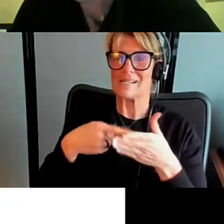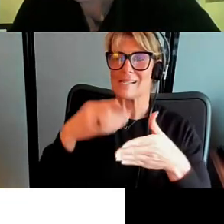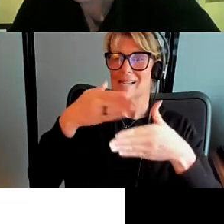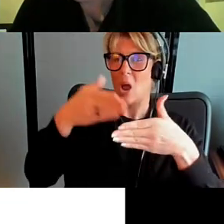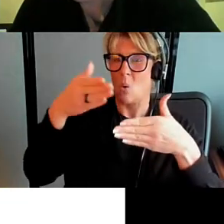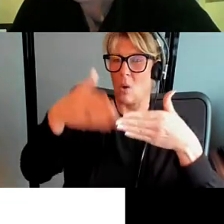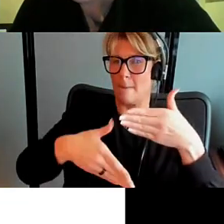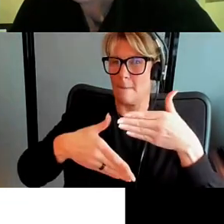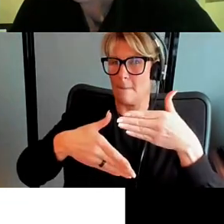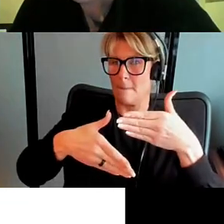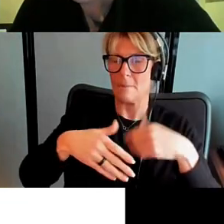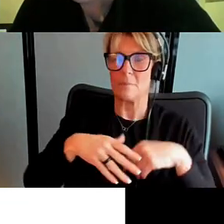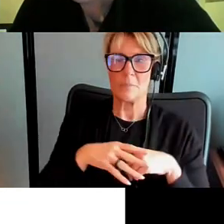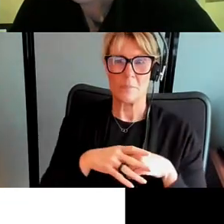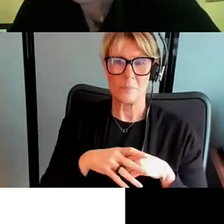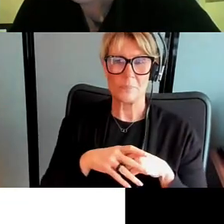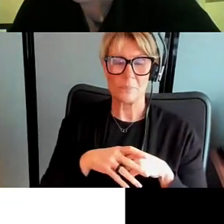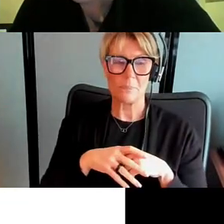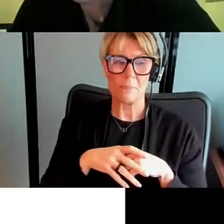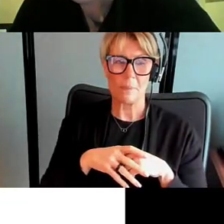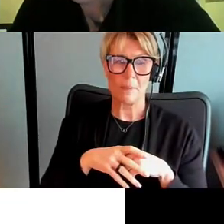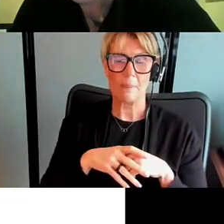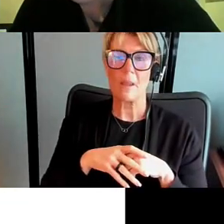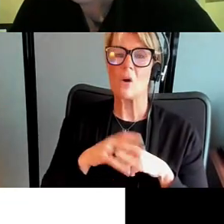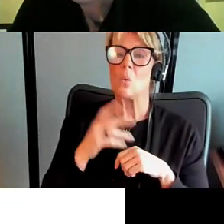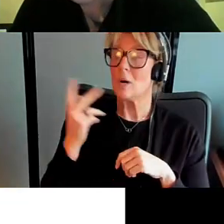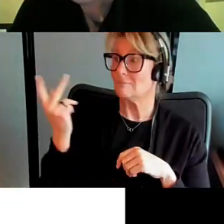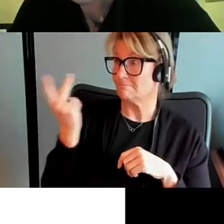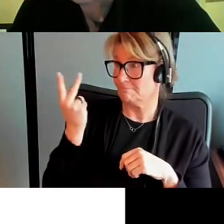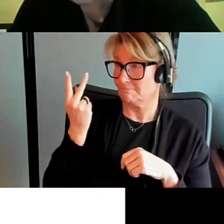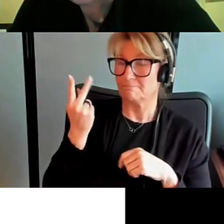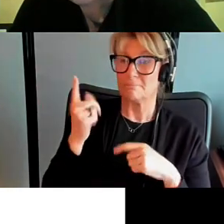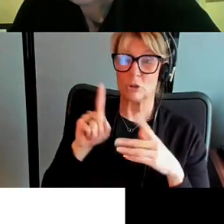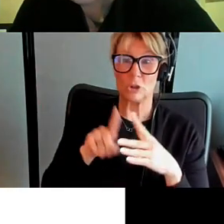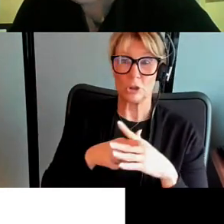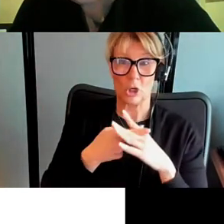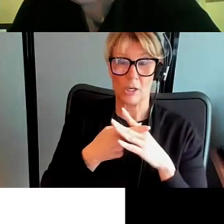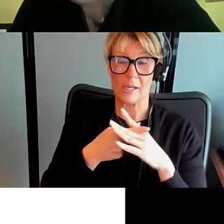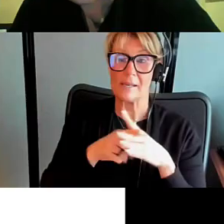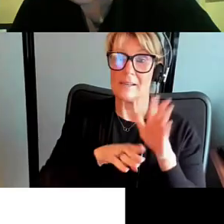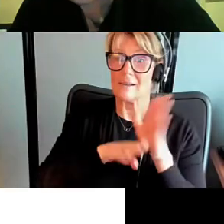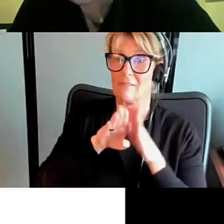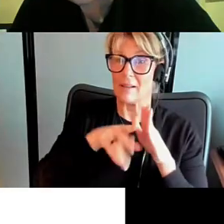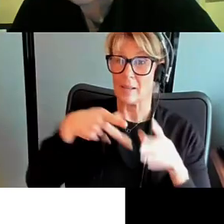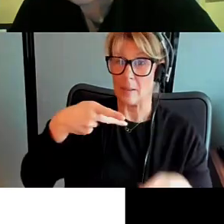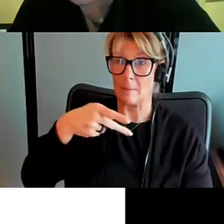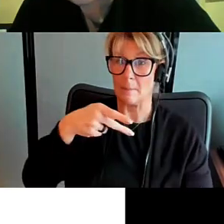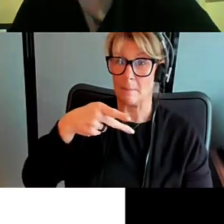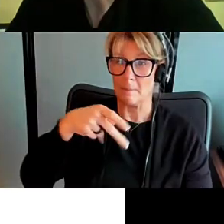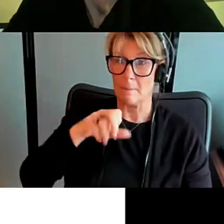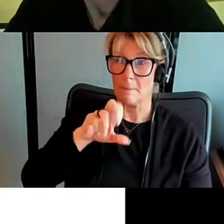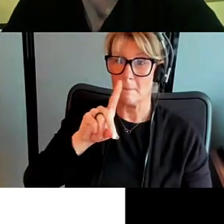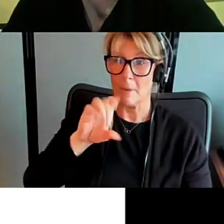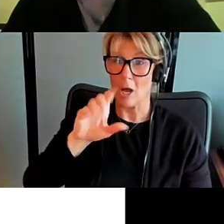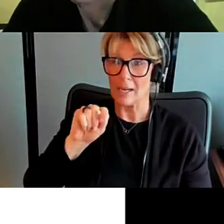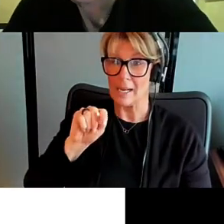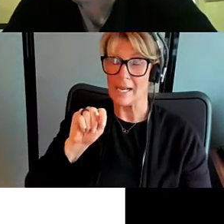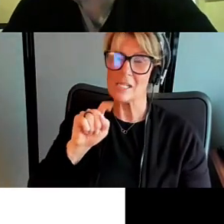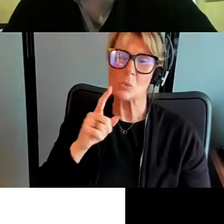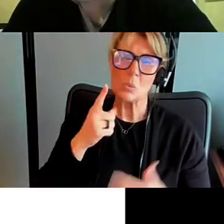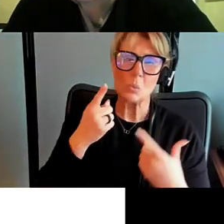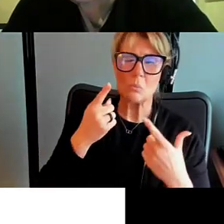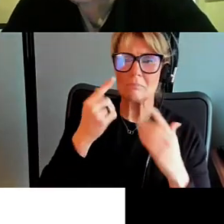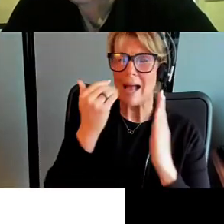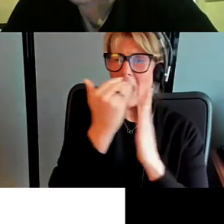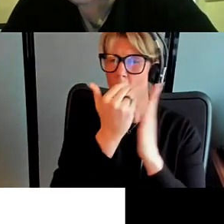actually. The reason is that when me and Susan started working on the podcasts, we were thinking of a format. What format do you? And usually